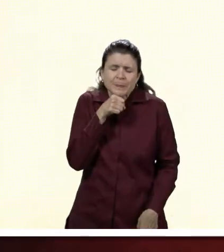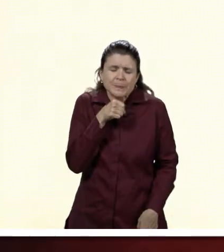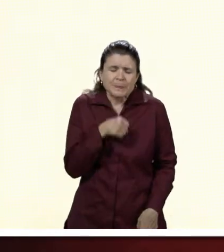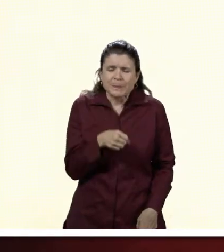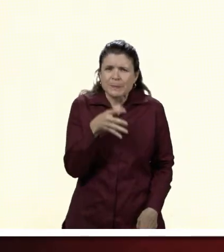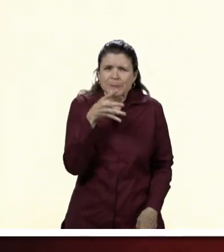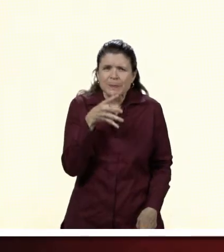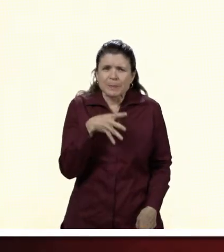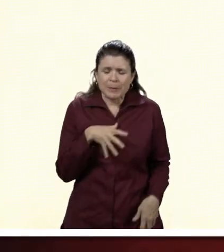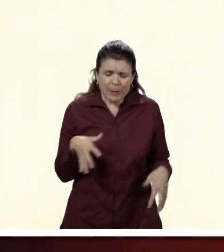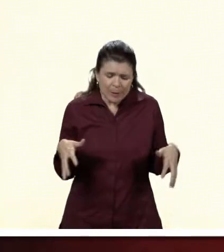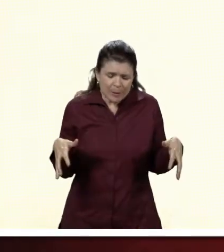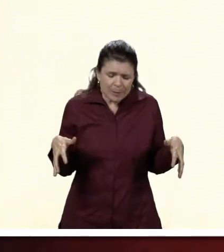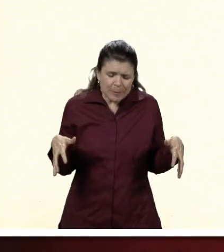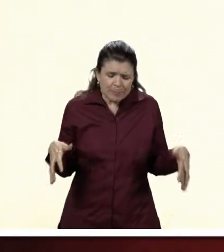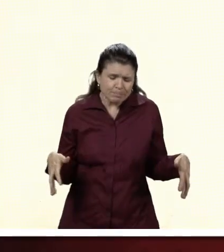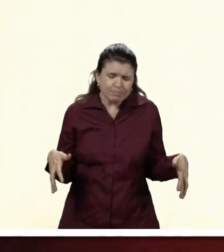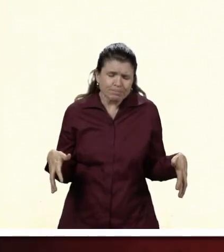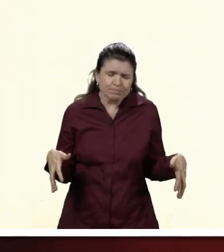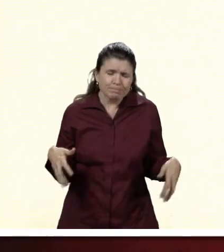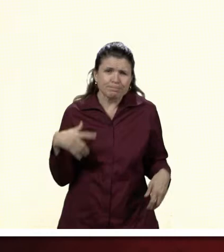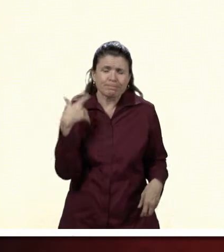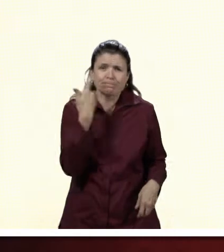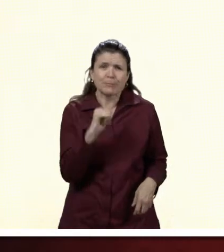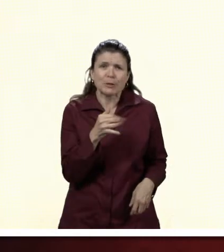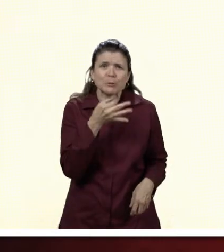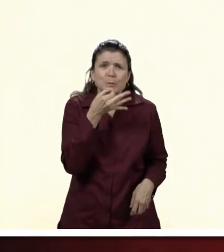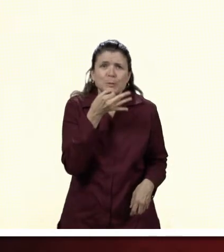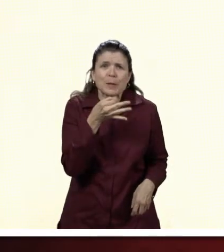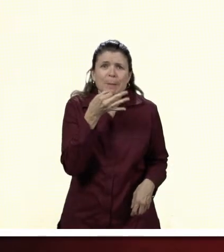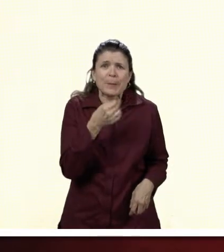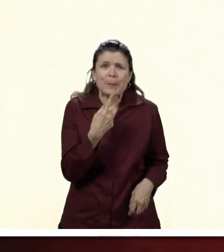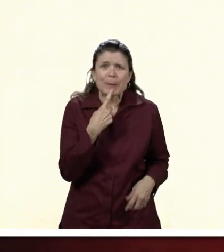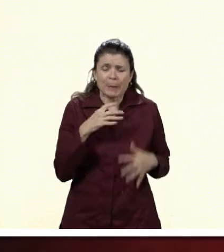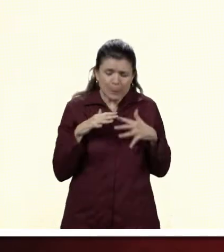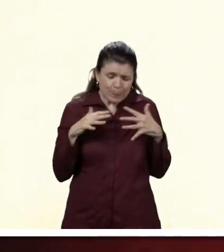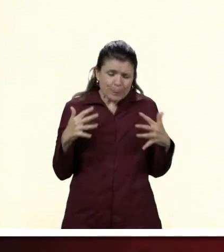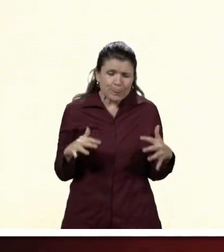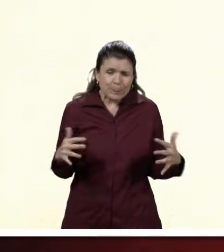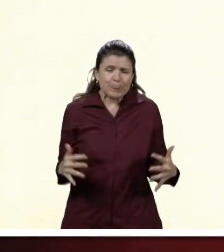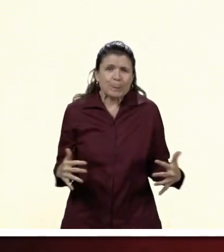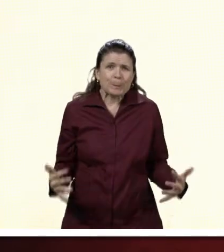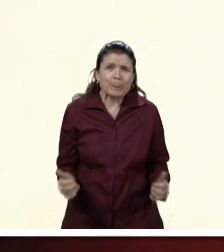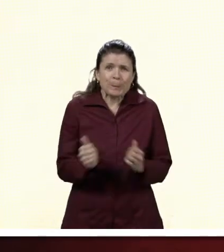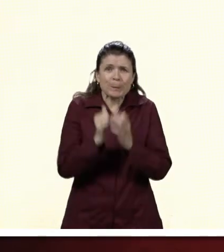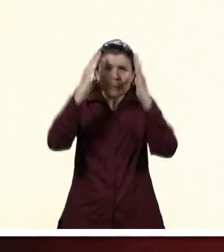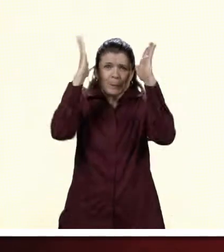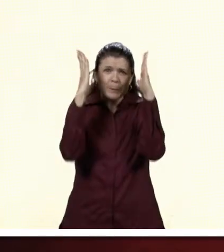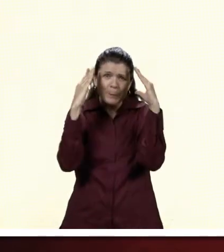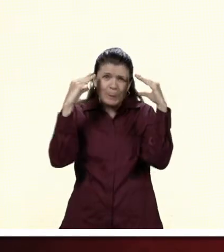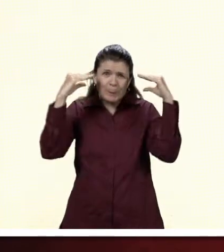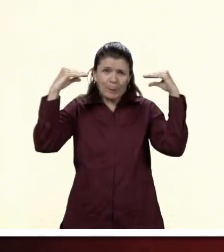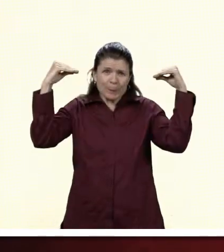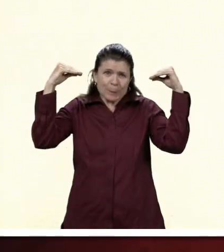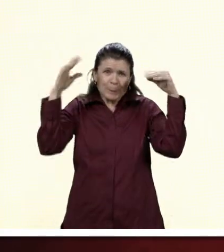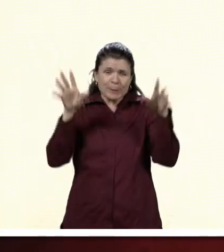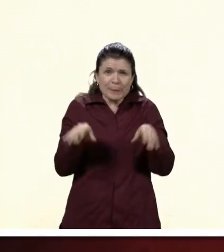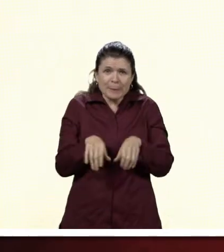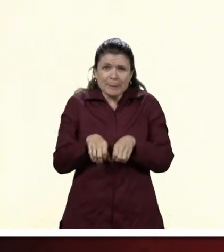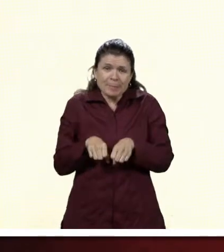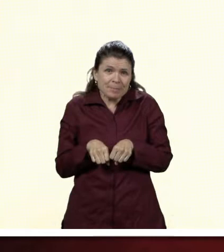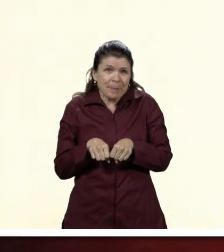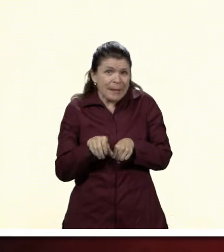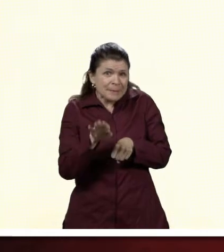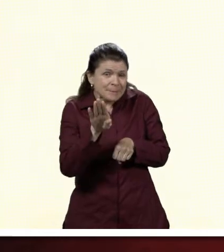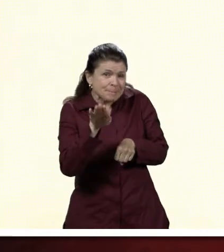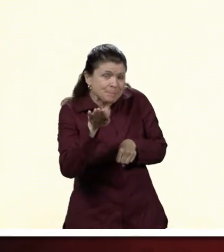woman who was just as plump and sweet as a strawberry. "Excuse me," she said brightly, "but I think